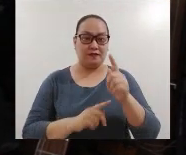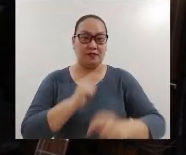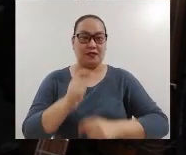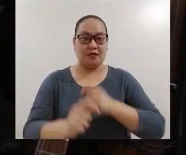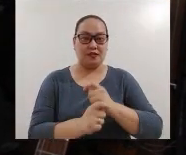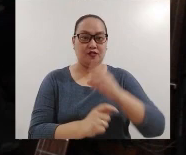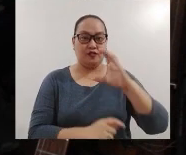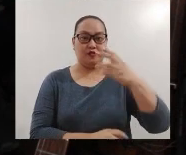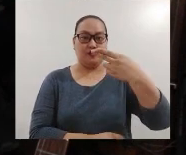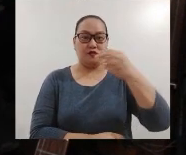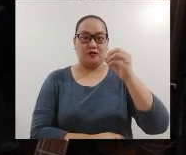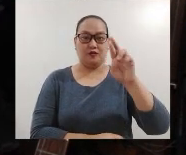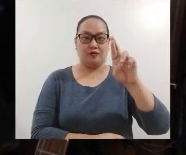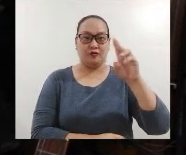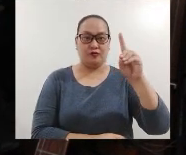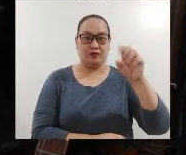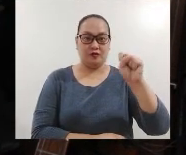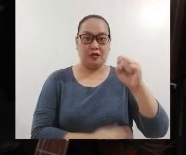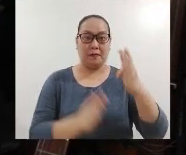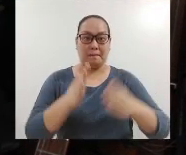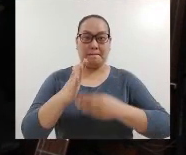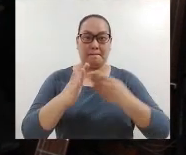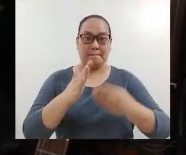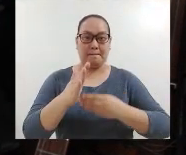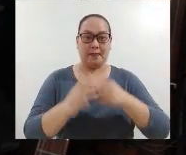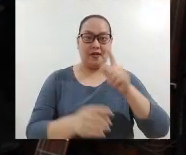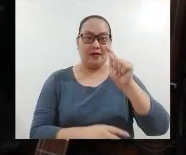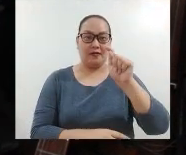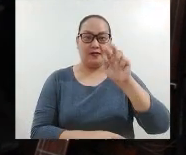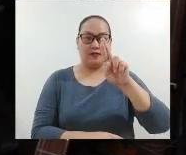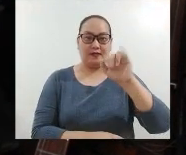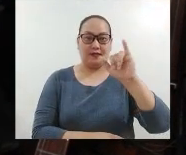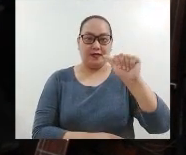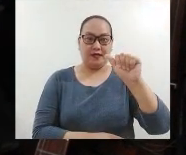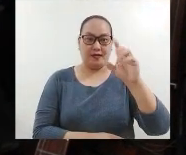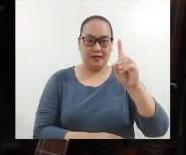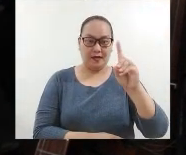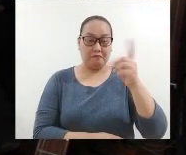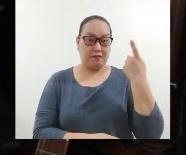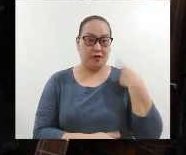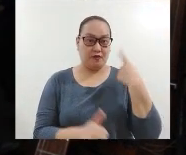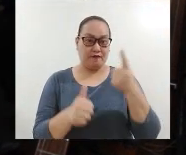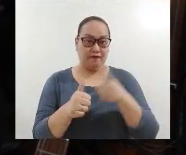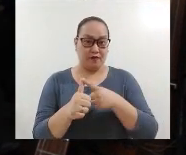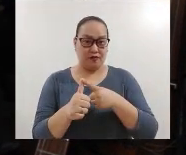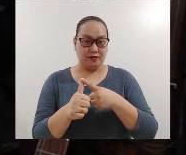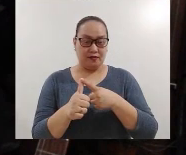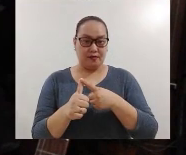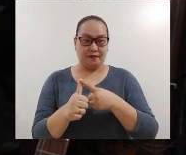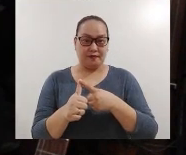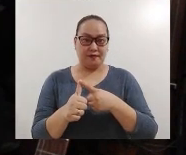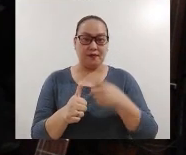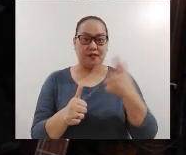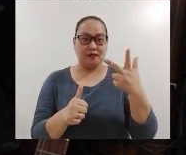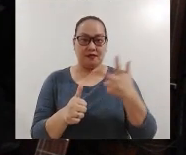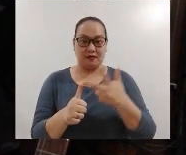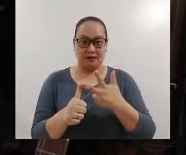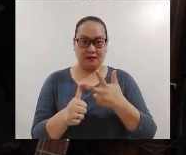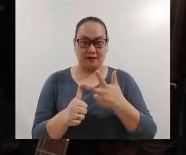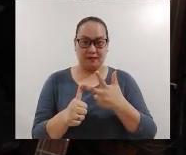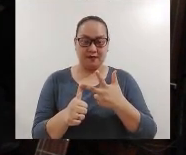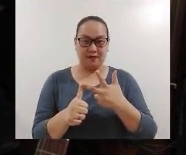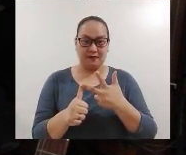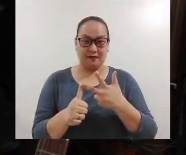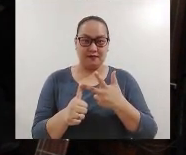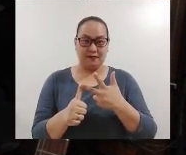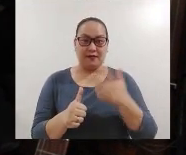The most basic is called triad. They have the first, the third, and